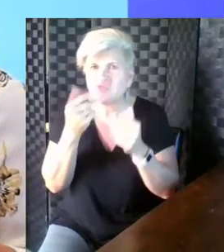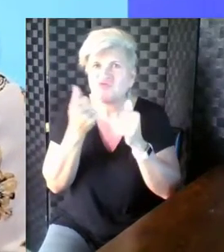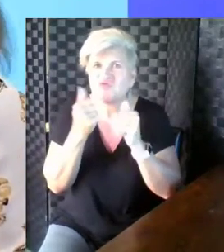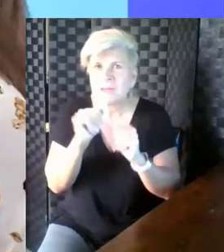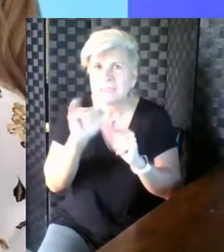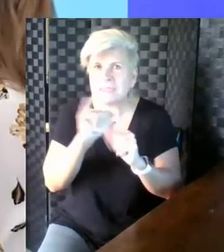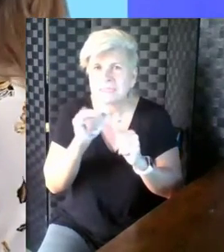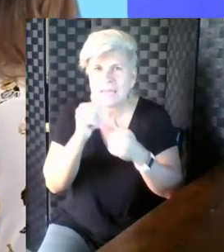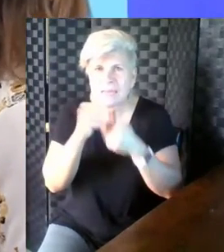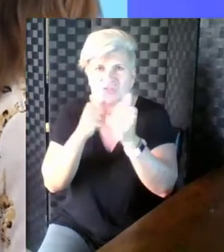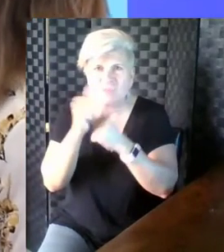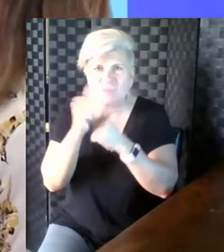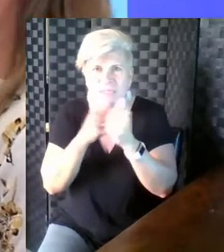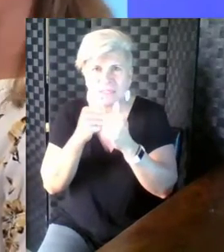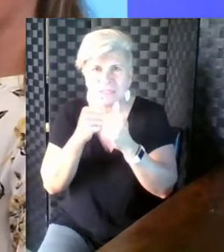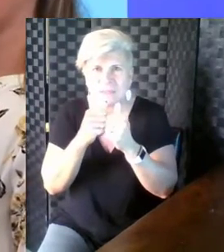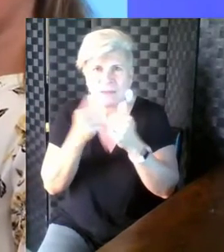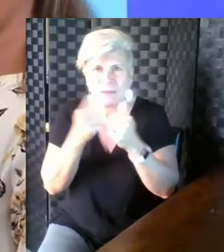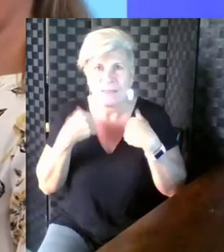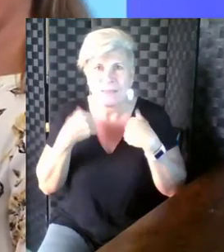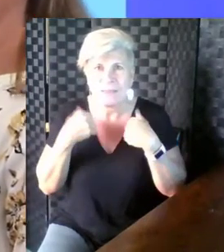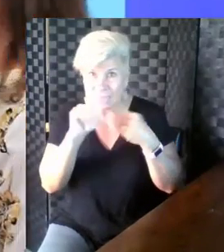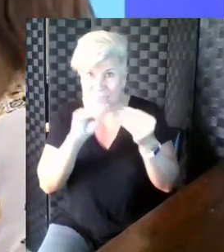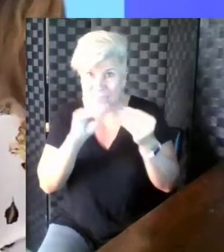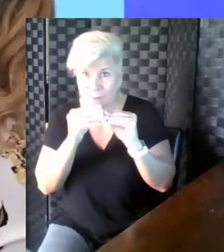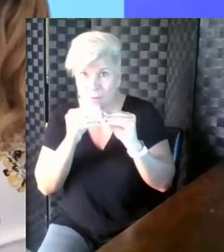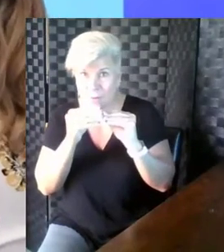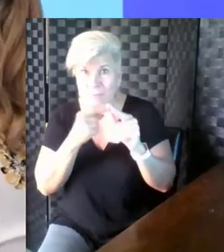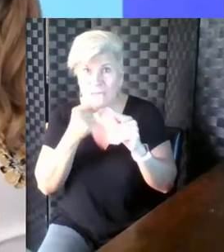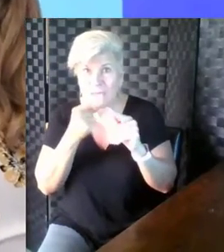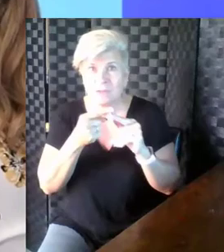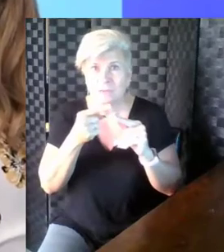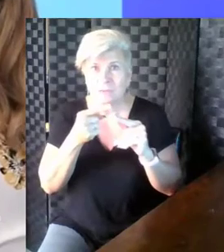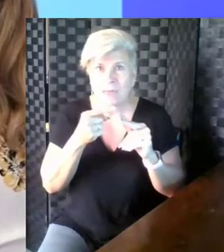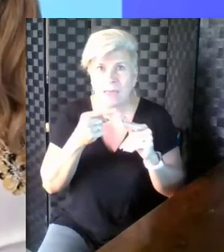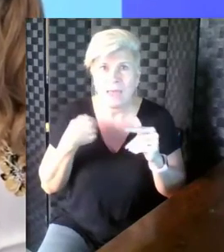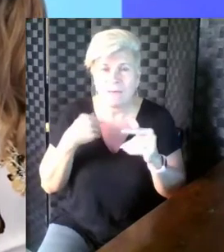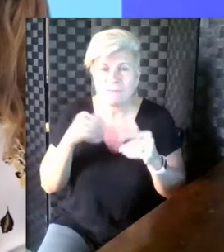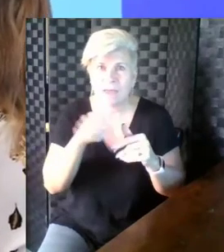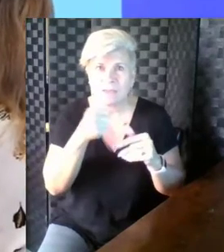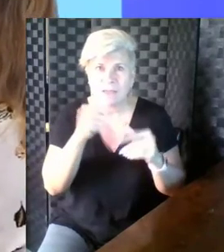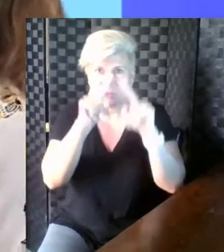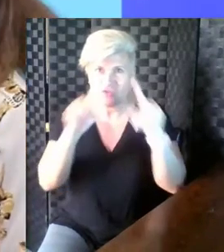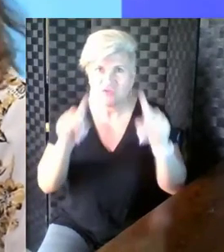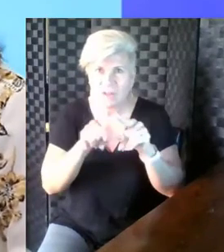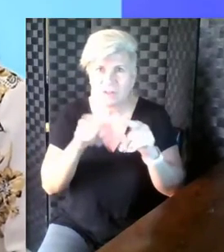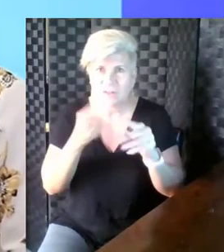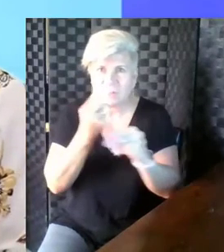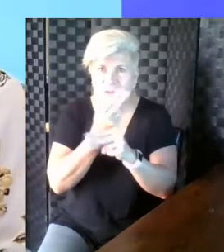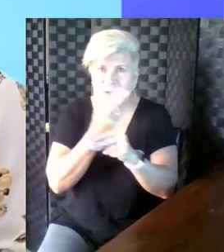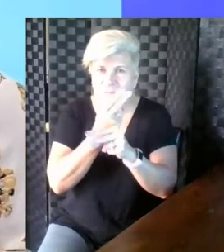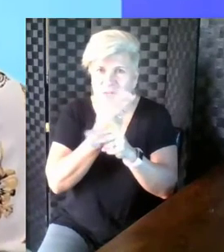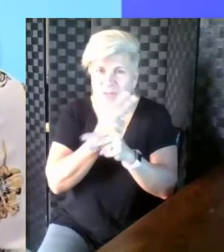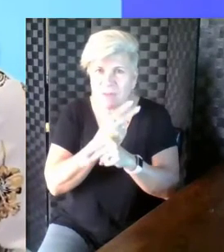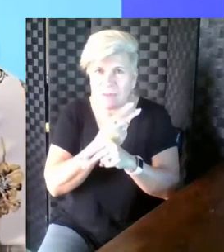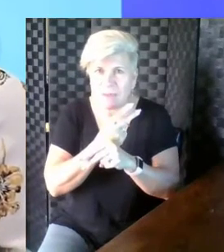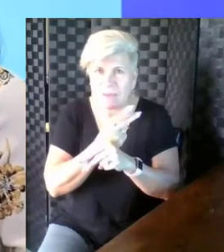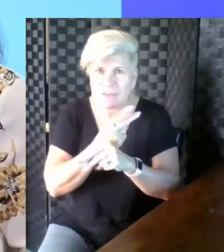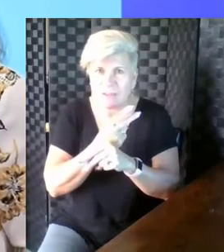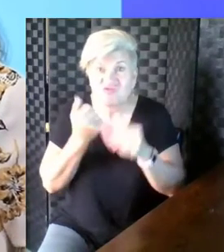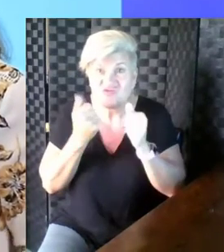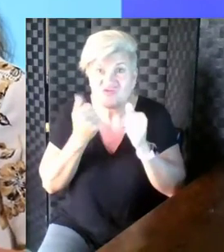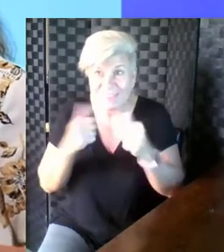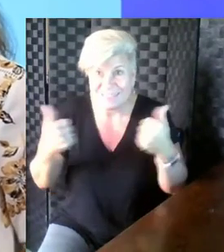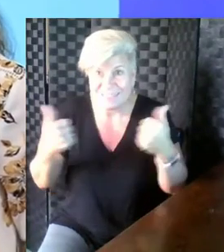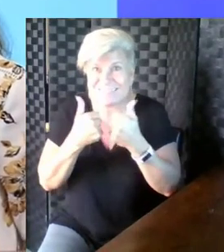those same strategies. Once you have this number, then you have another triangle here that you can fill in. Give that